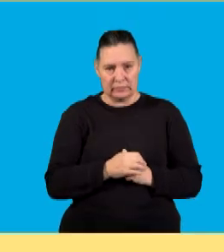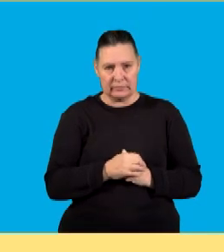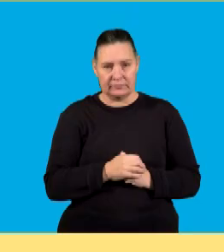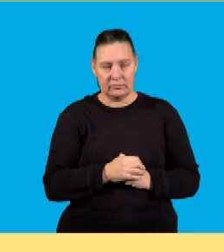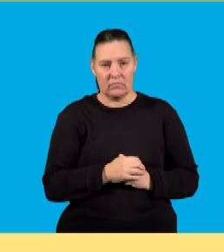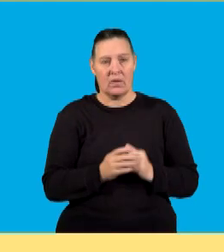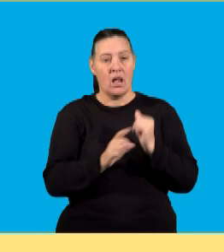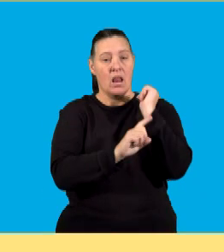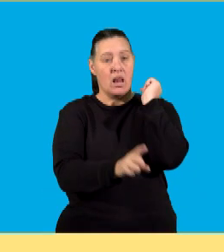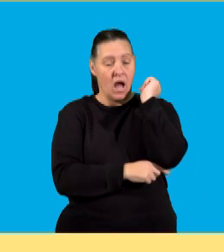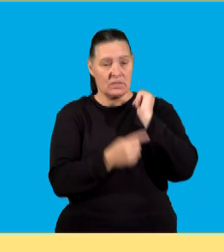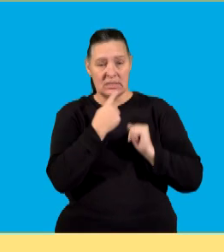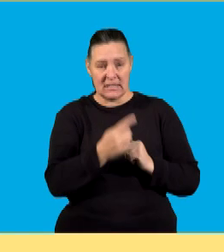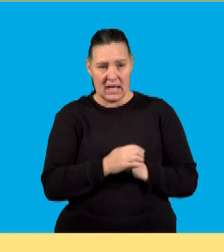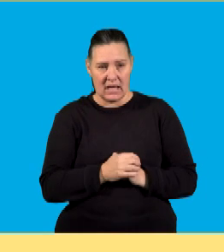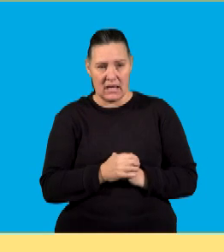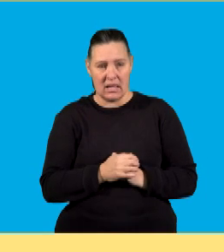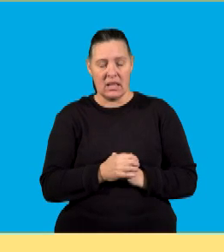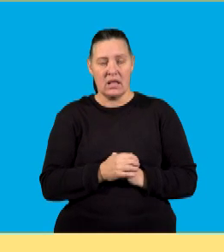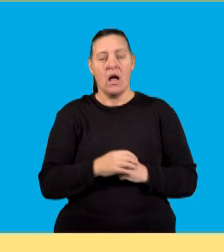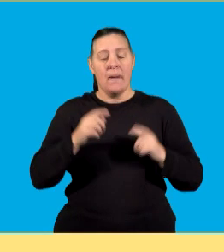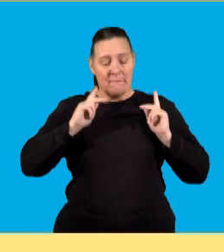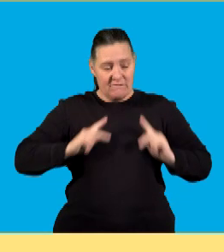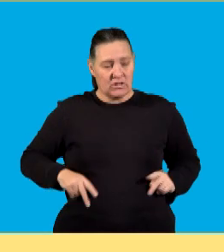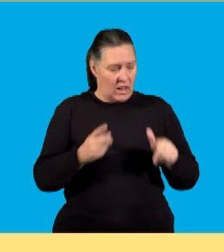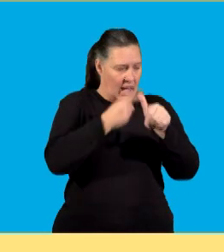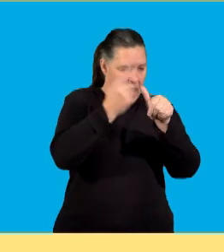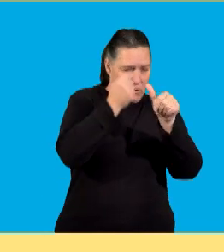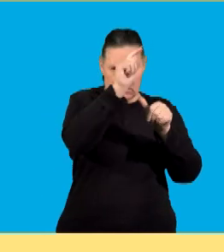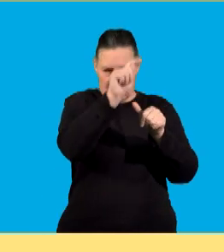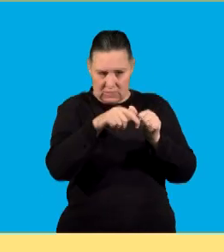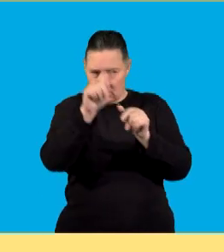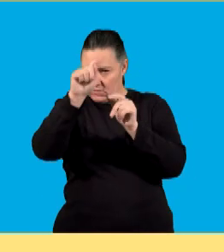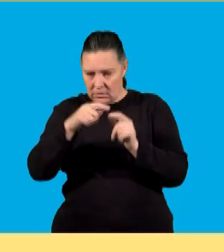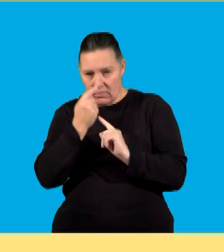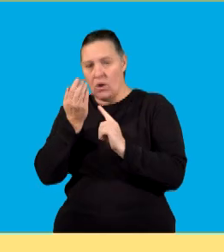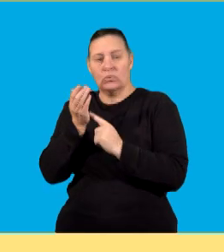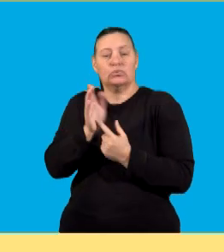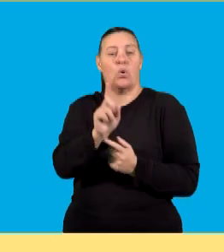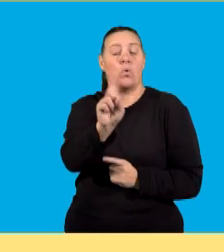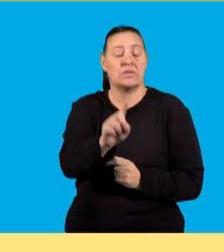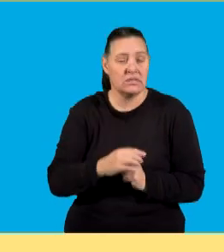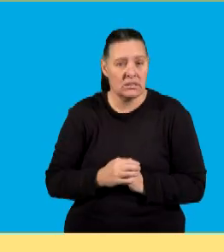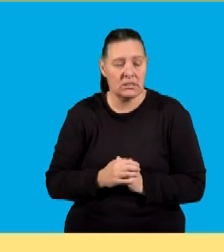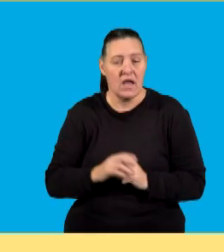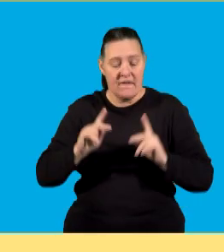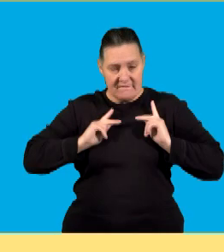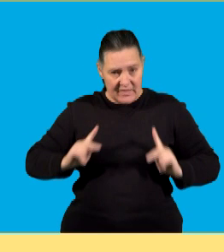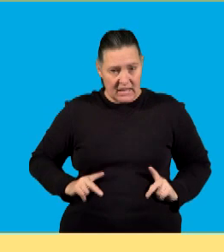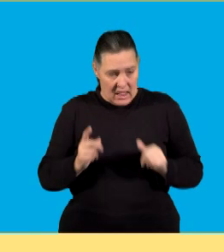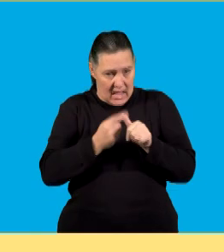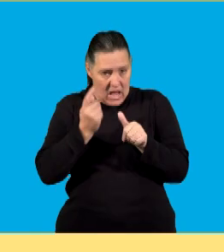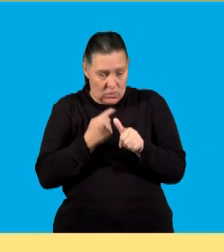here. Then lastly, it says, a physical stock taking on 31 December has revealed the following. So we